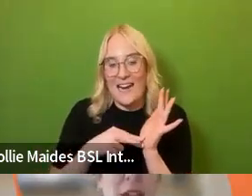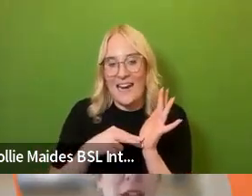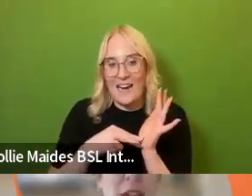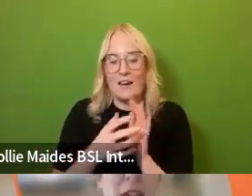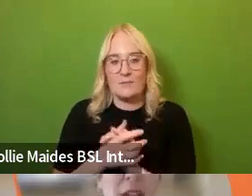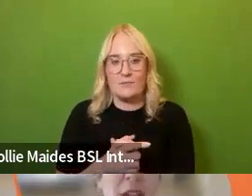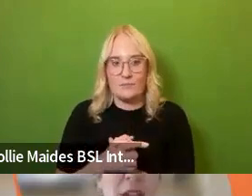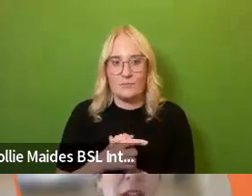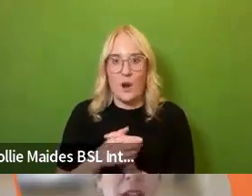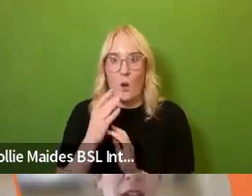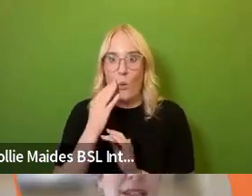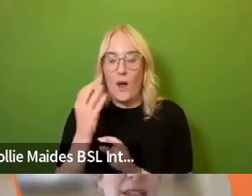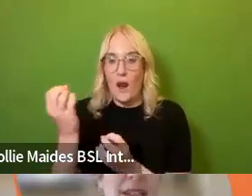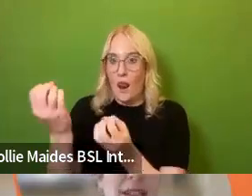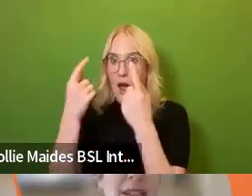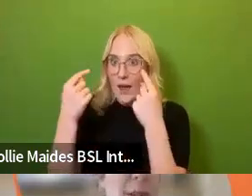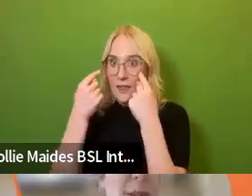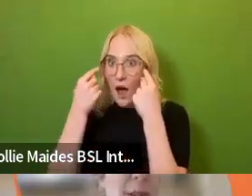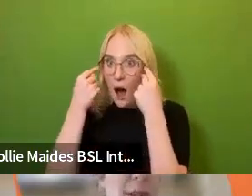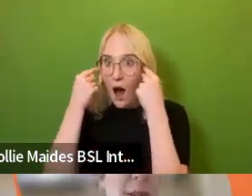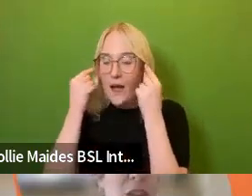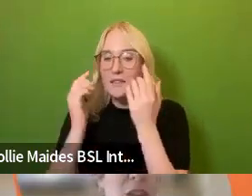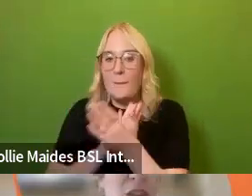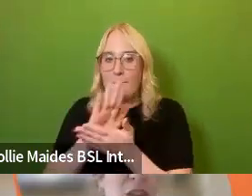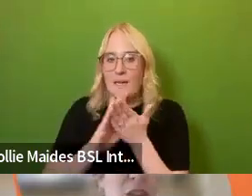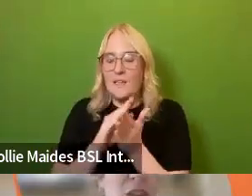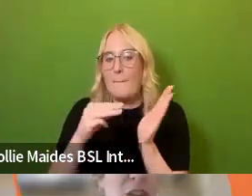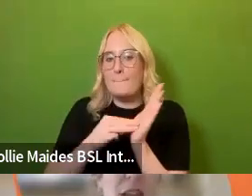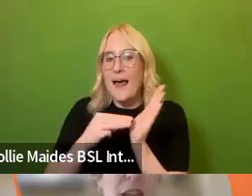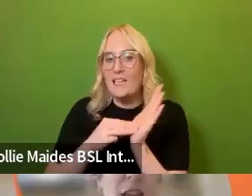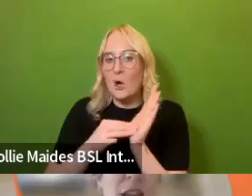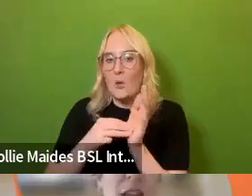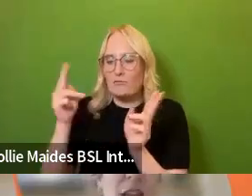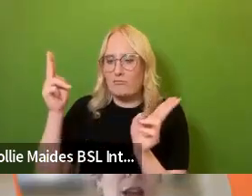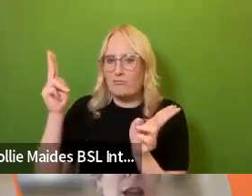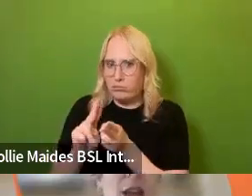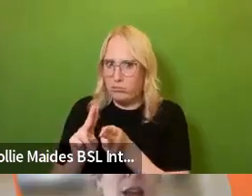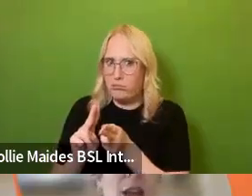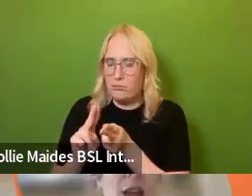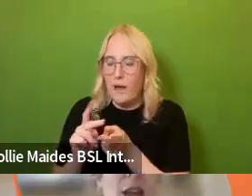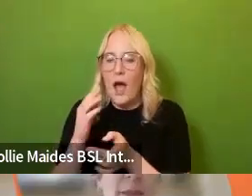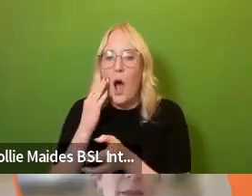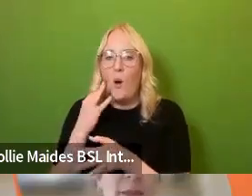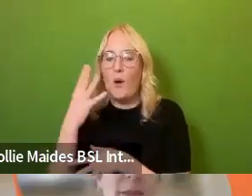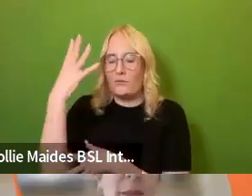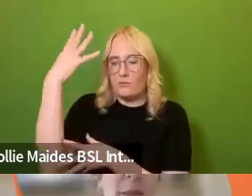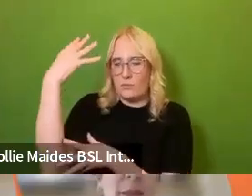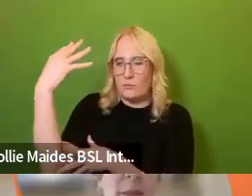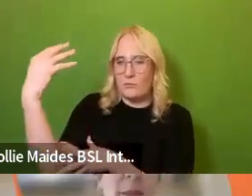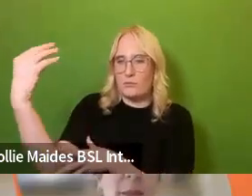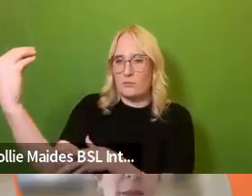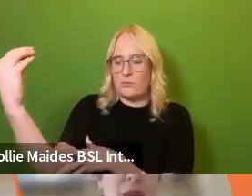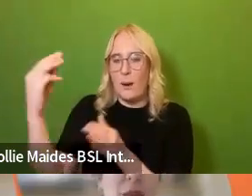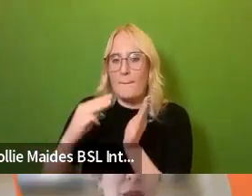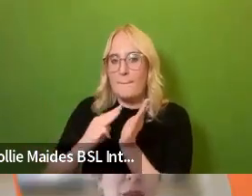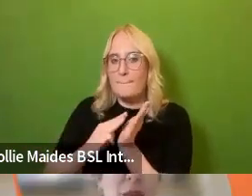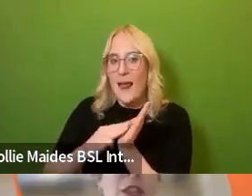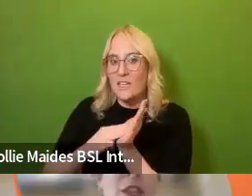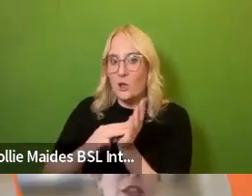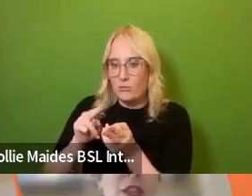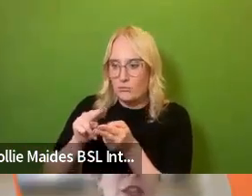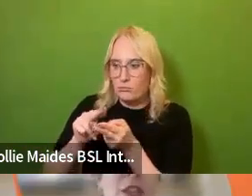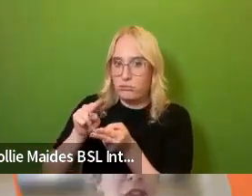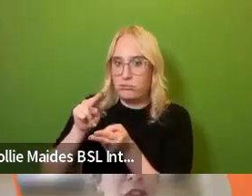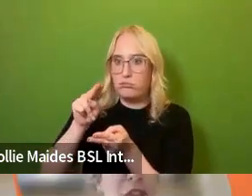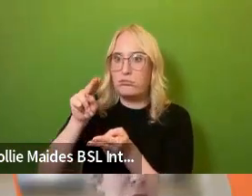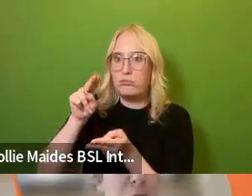melatonin production is suppressed, keeping your child alert. And when the light fades, melatonin begins to rise,